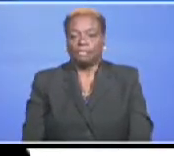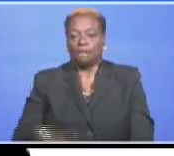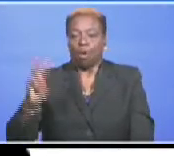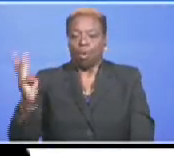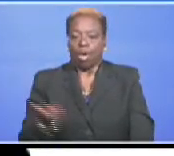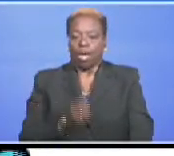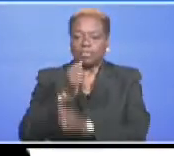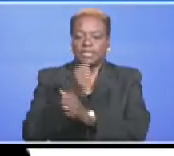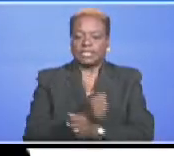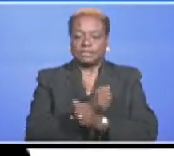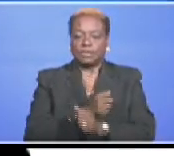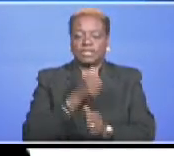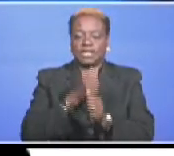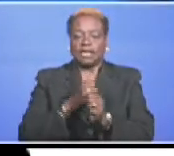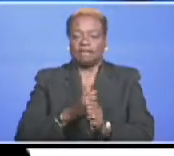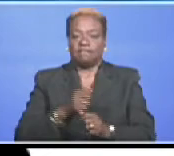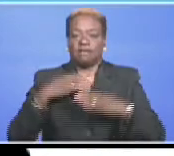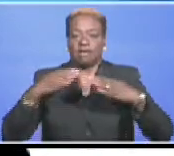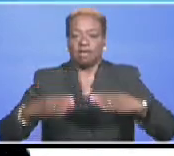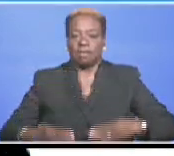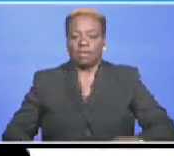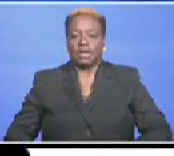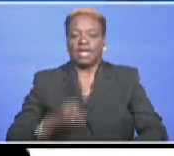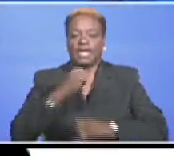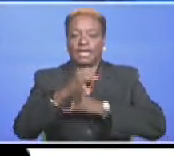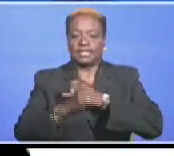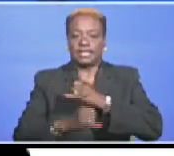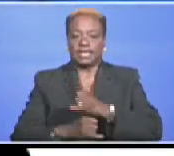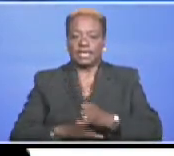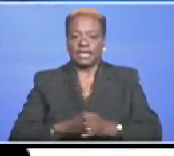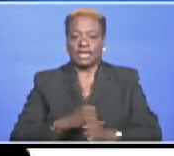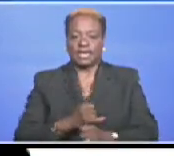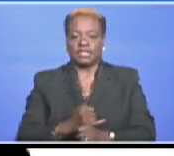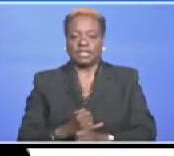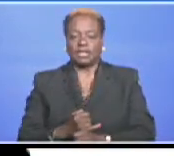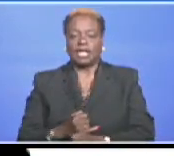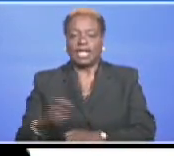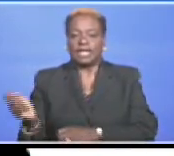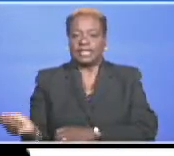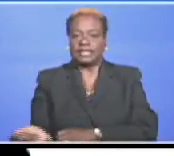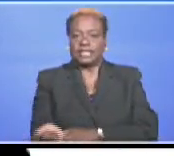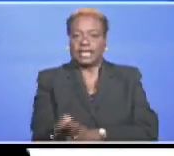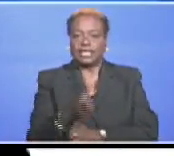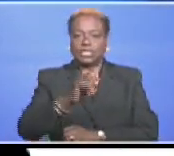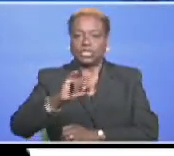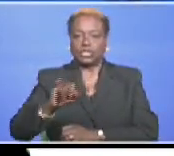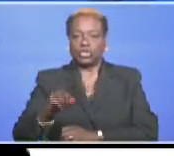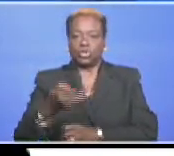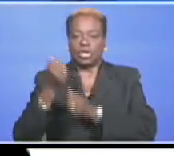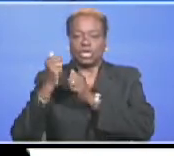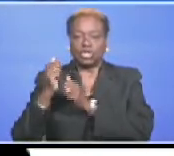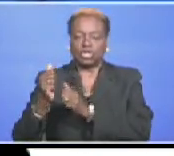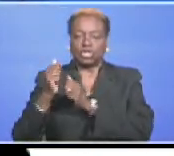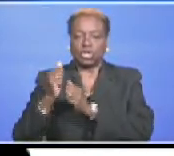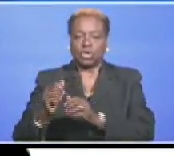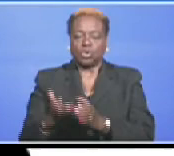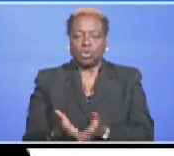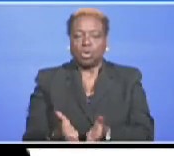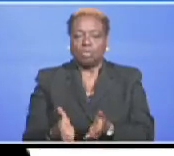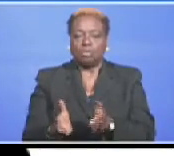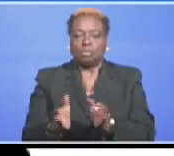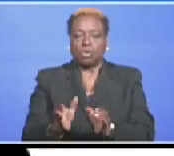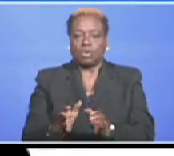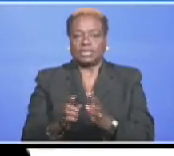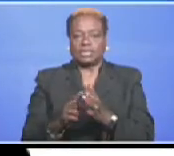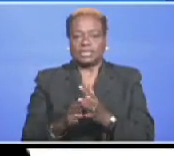Welcome to sports, everybody. The International Tennis Federation's Junior Junkanoo Bowl underway at the National Tennis Center. Kaylee Kanuka representing the Bahamas on